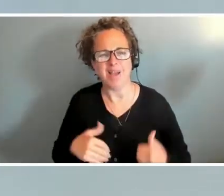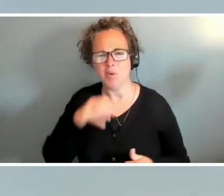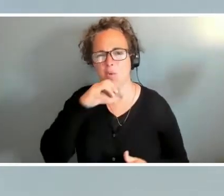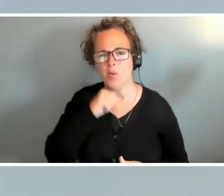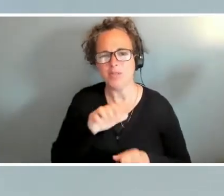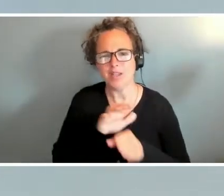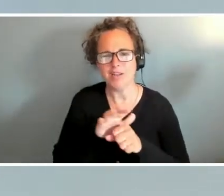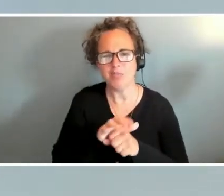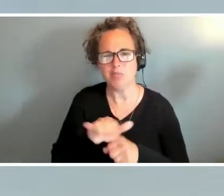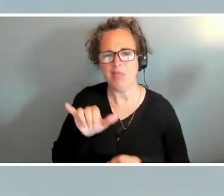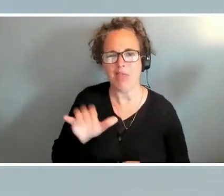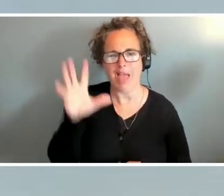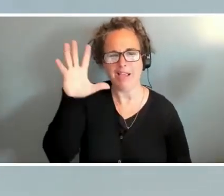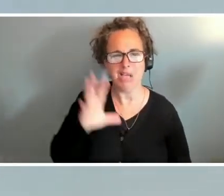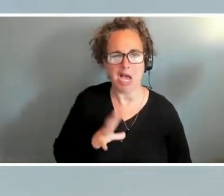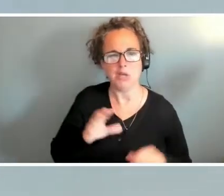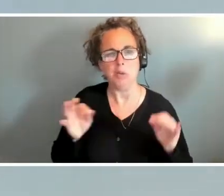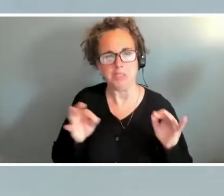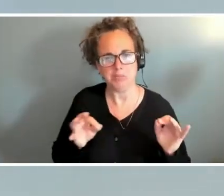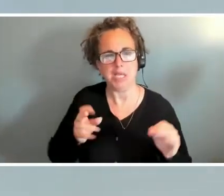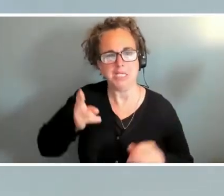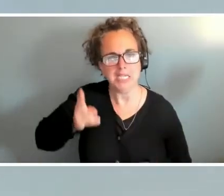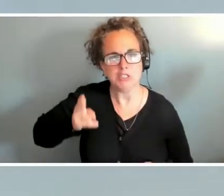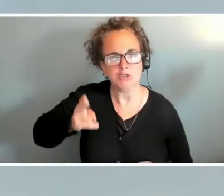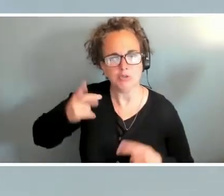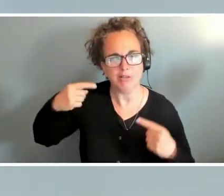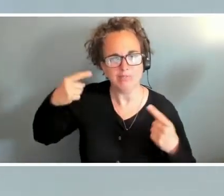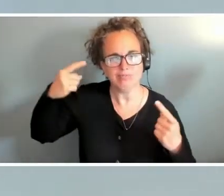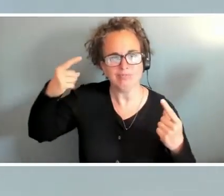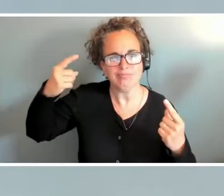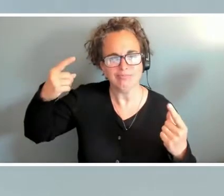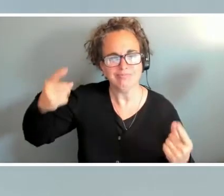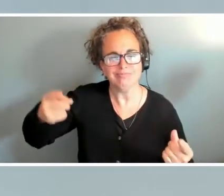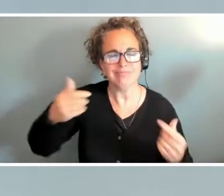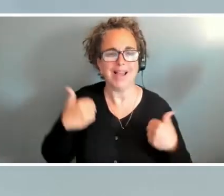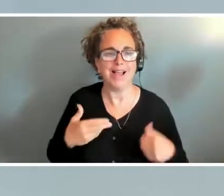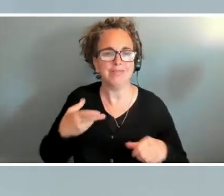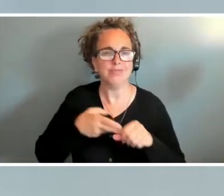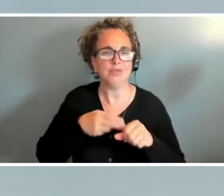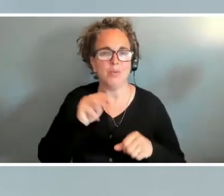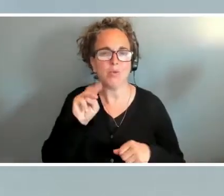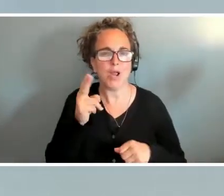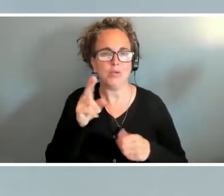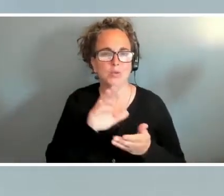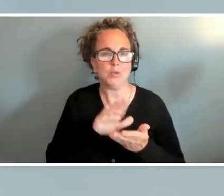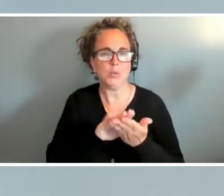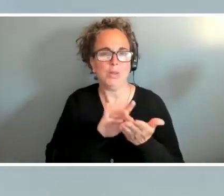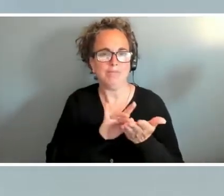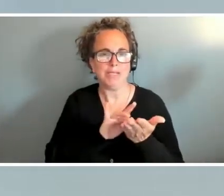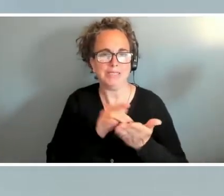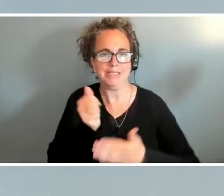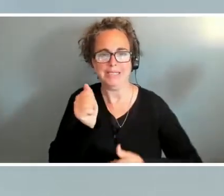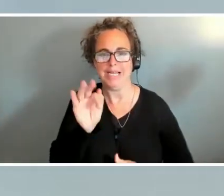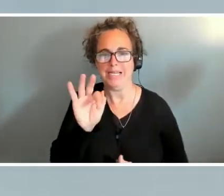that guy who does the history session. I came to Morehouse School of Medicine in 1991.